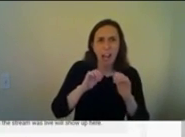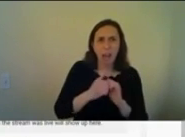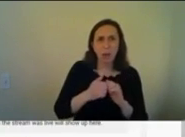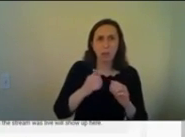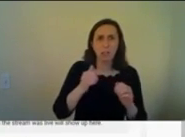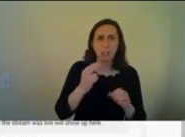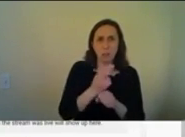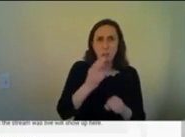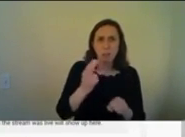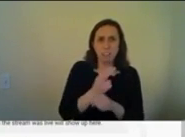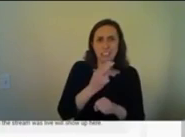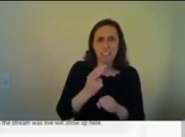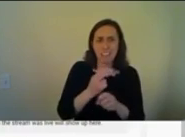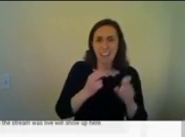placeholders.